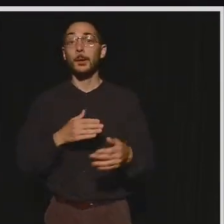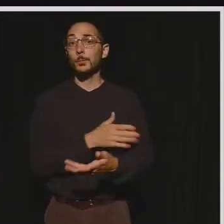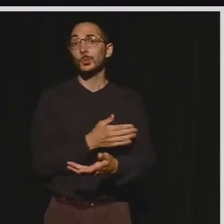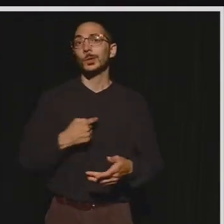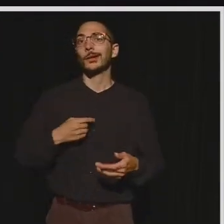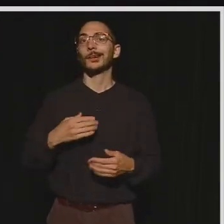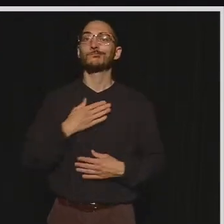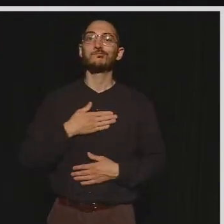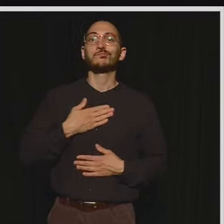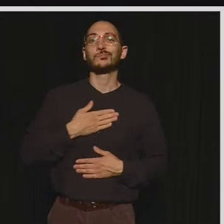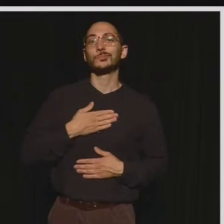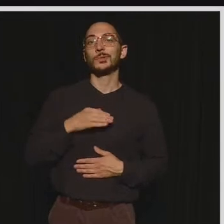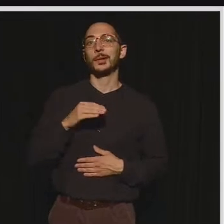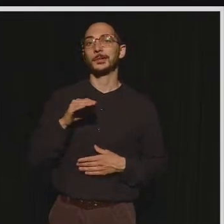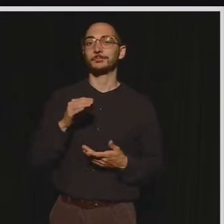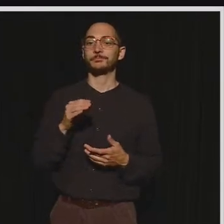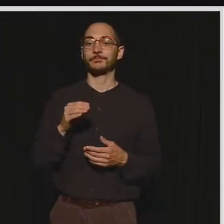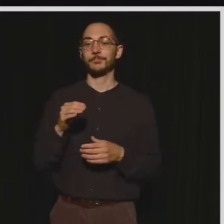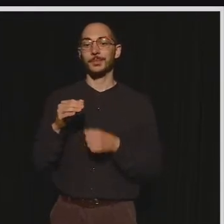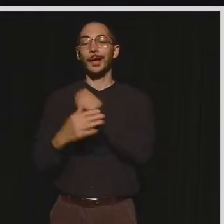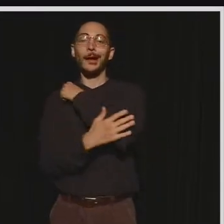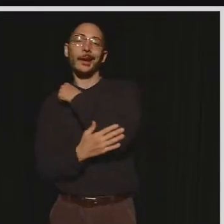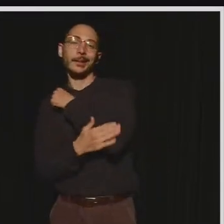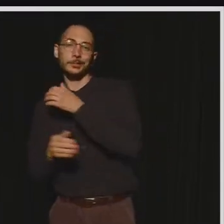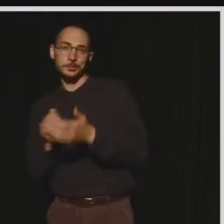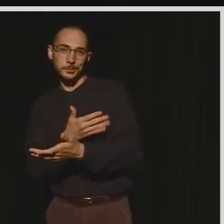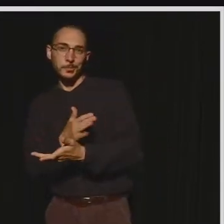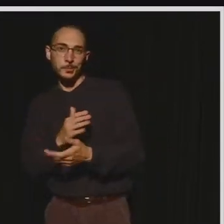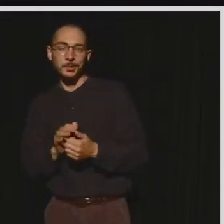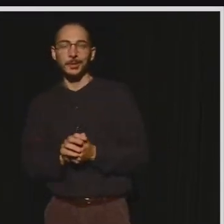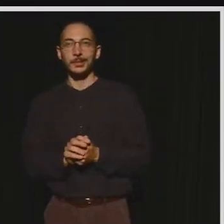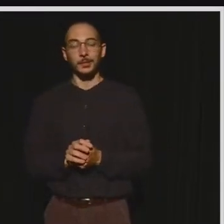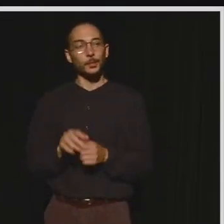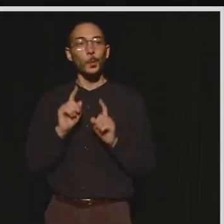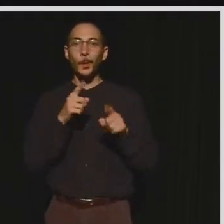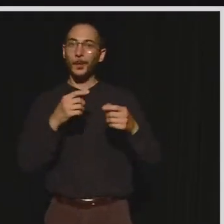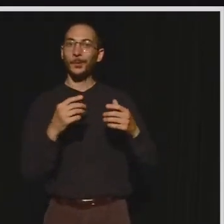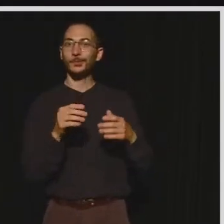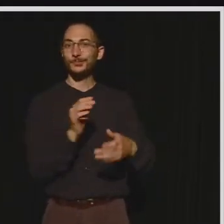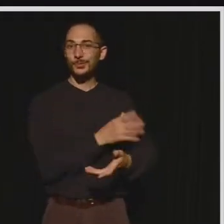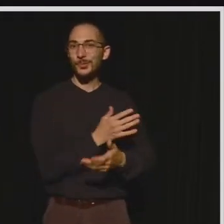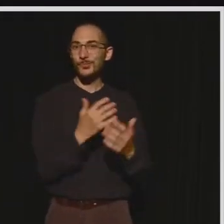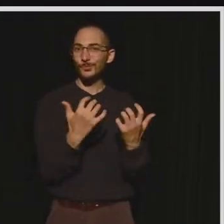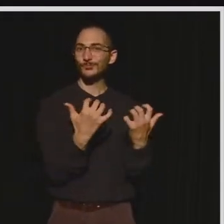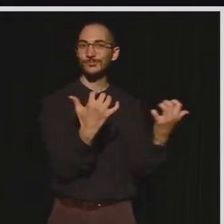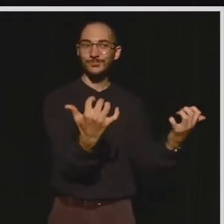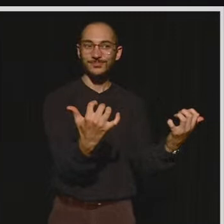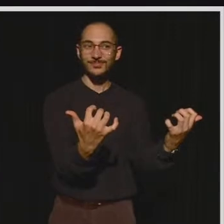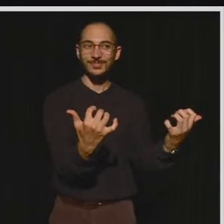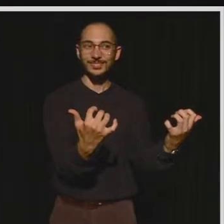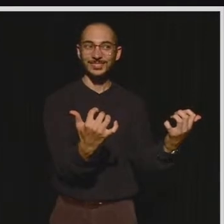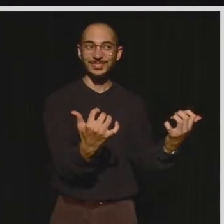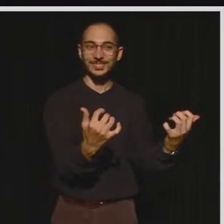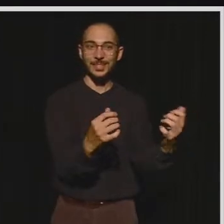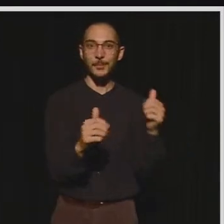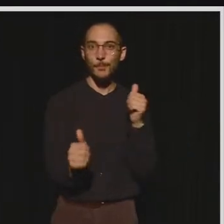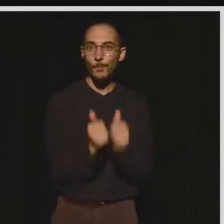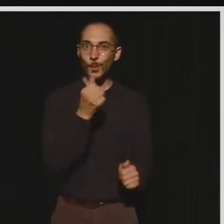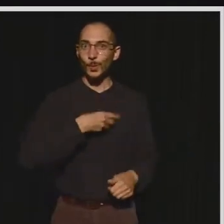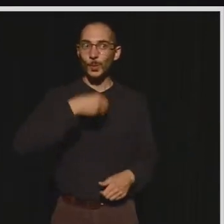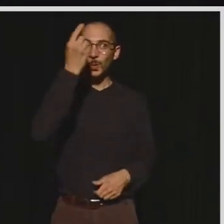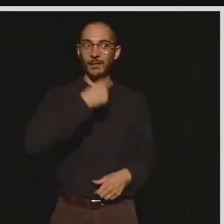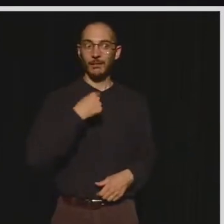Sure. And in that way, if you think of it that way. But at the same time, no, like I still have my experiences. I experienced riot